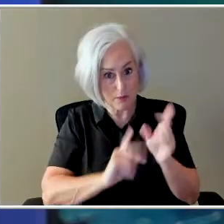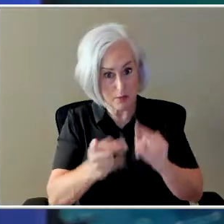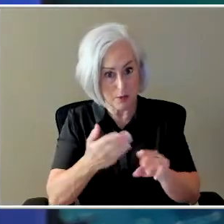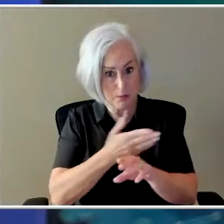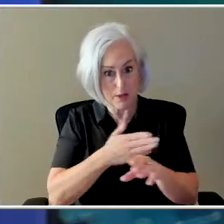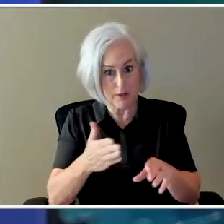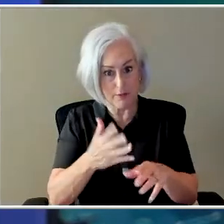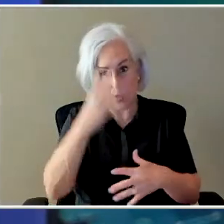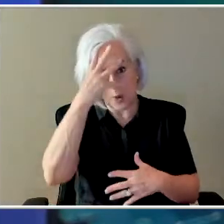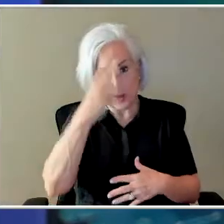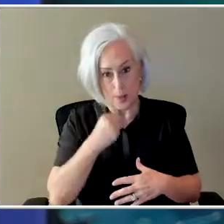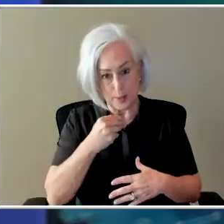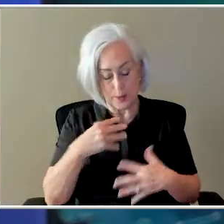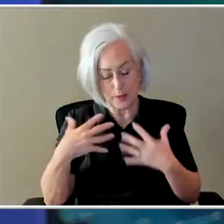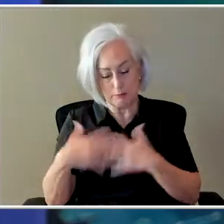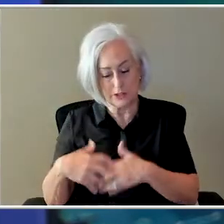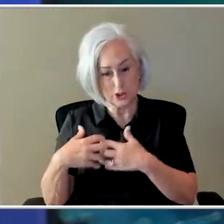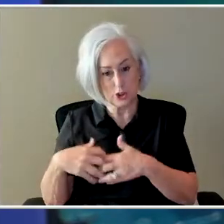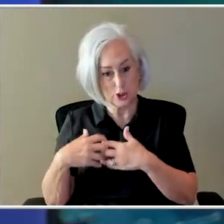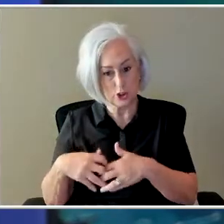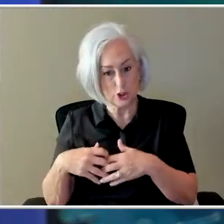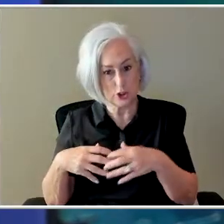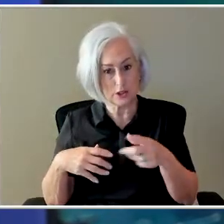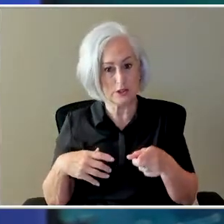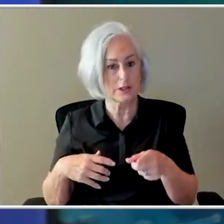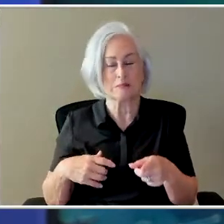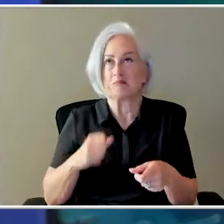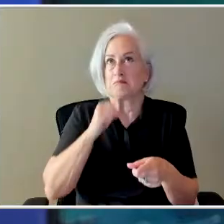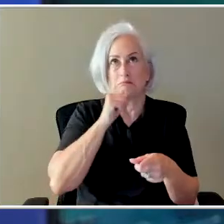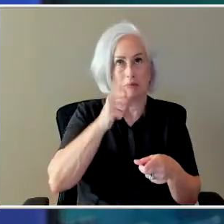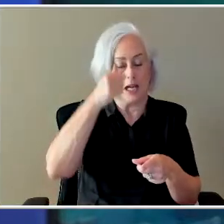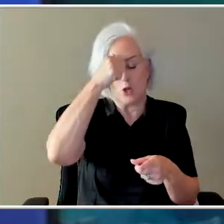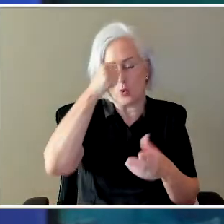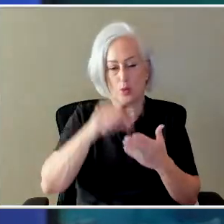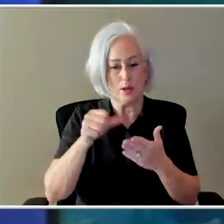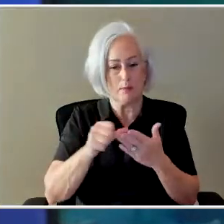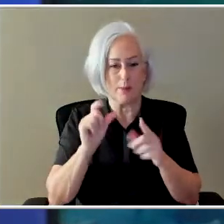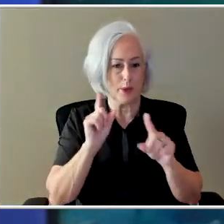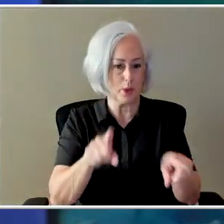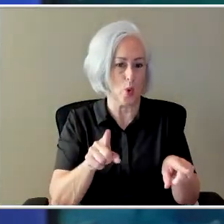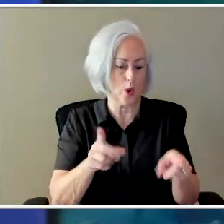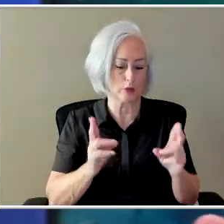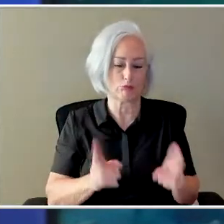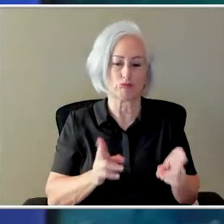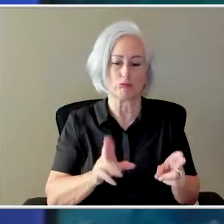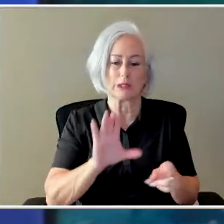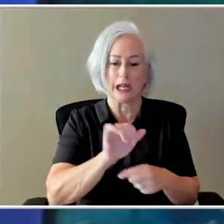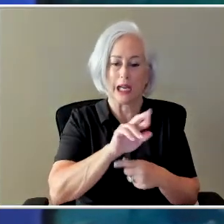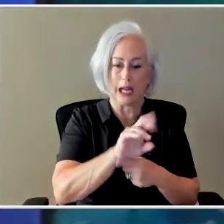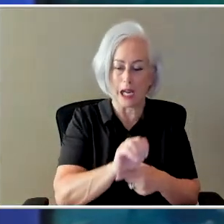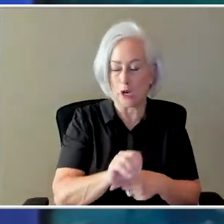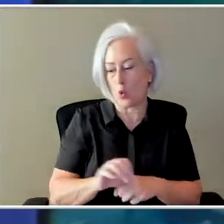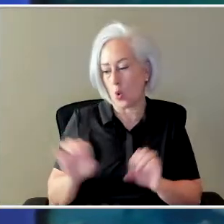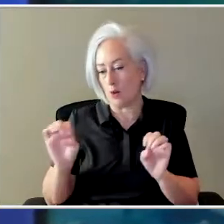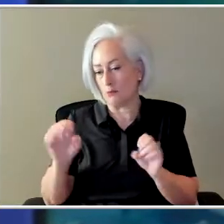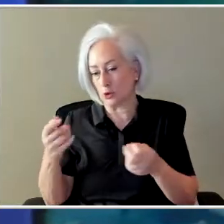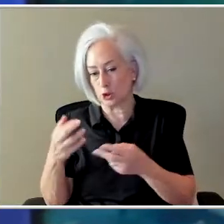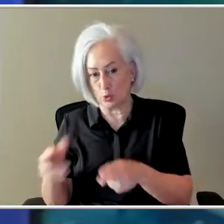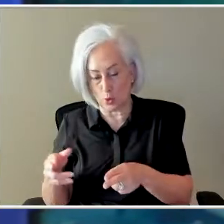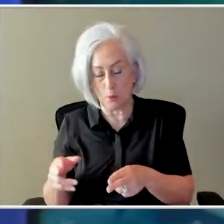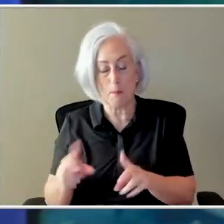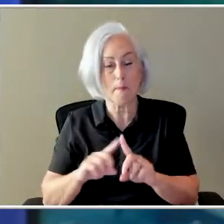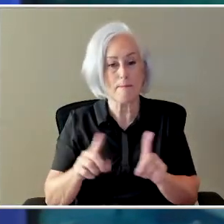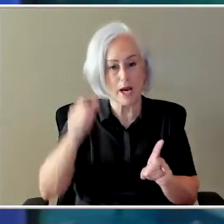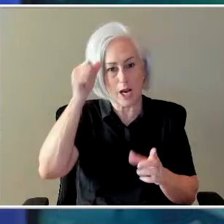remember a lot. I don't even remember going to the urgent care really too much, or the ER, but I do remember talking to my wife and my